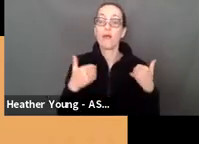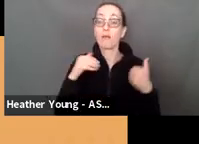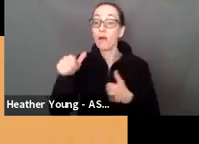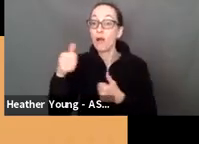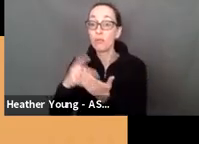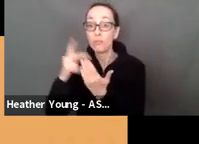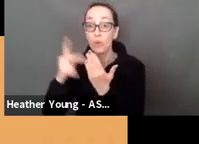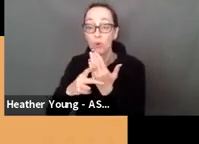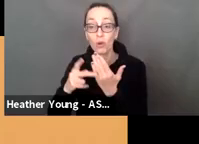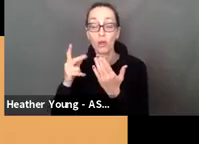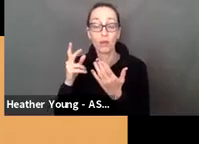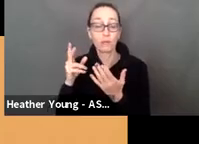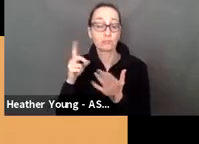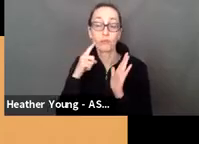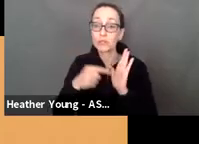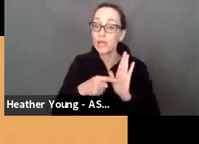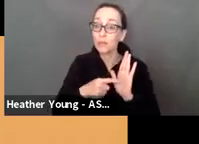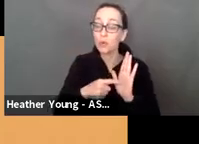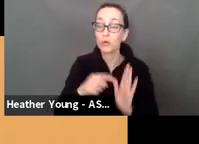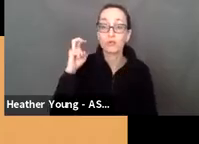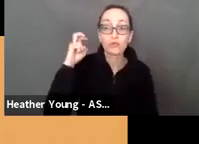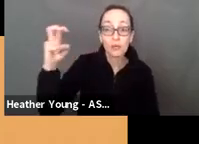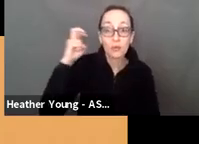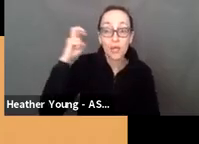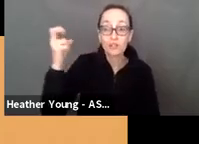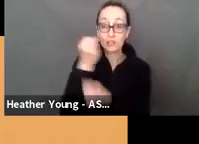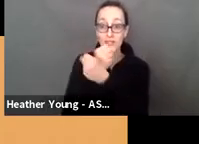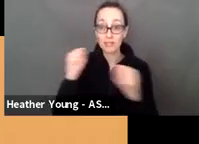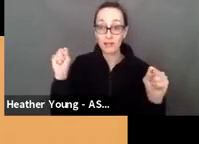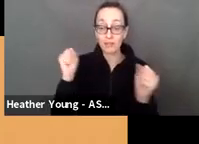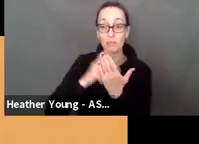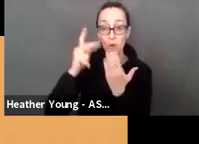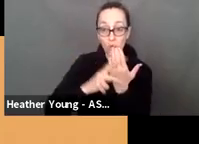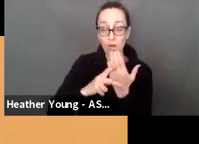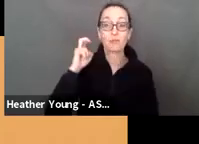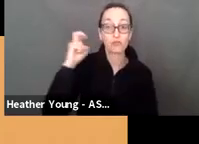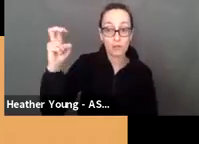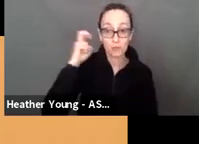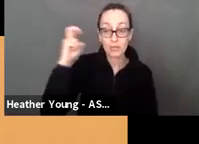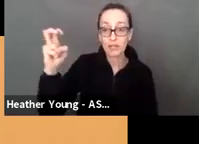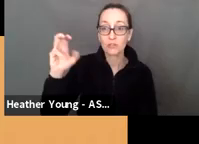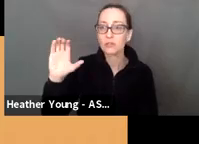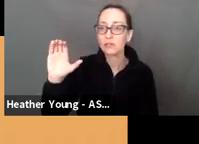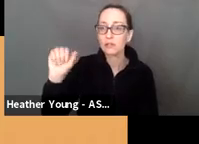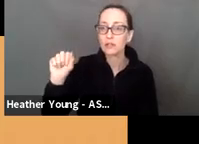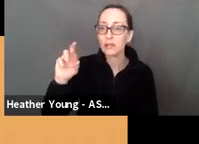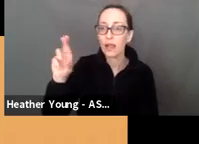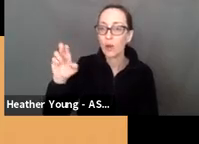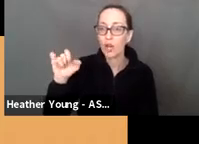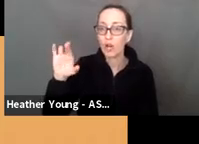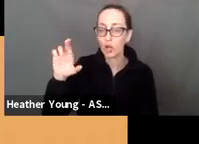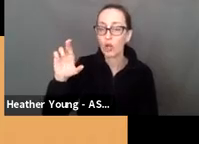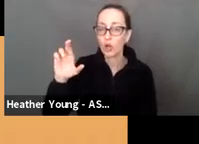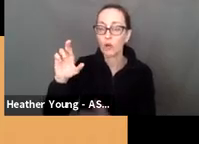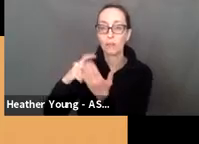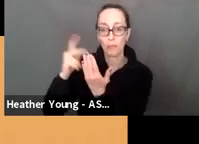our transportation safety program, our transportation carrier program that we regulate, as well